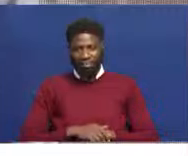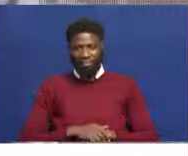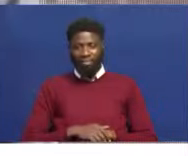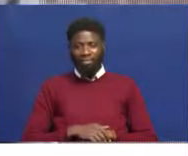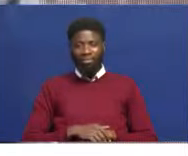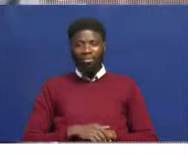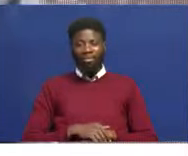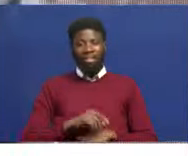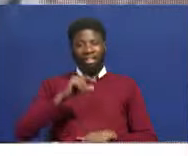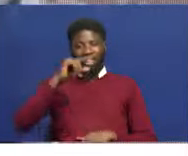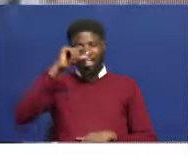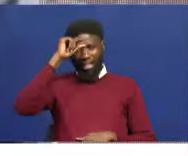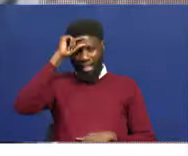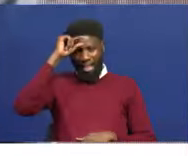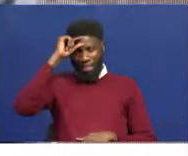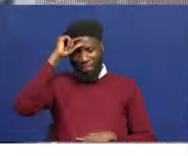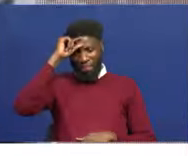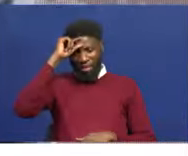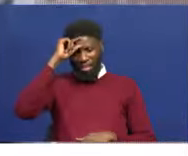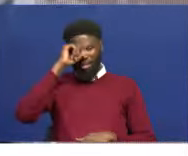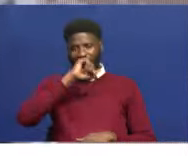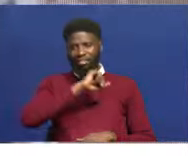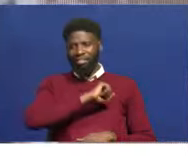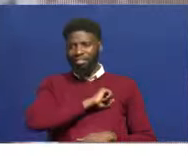servants or